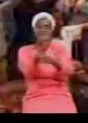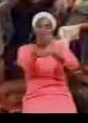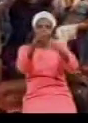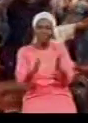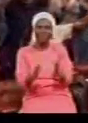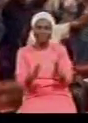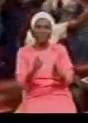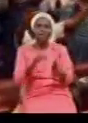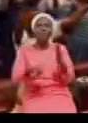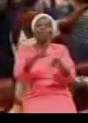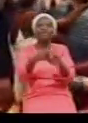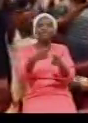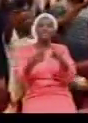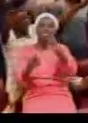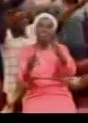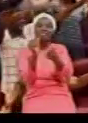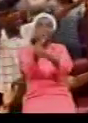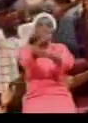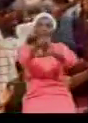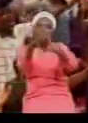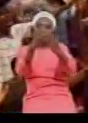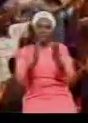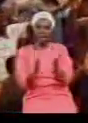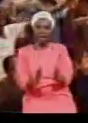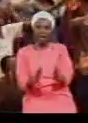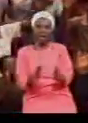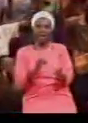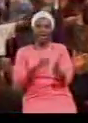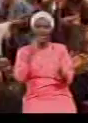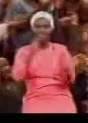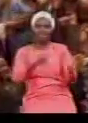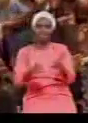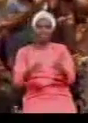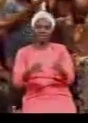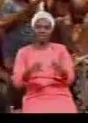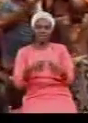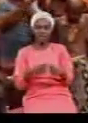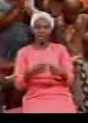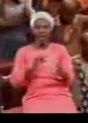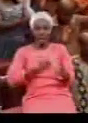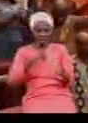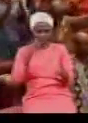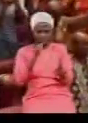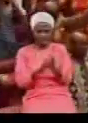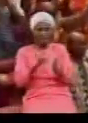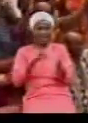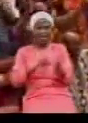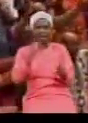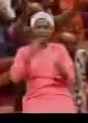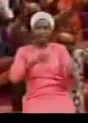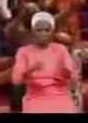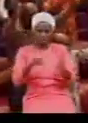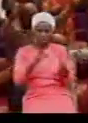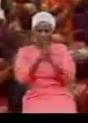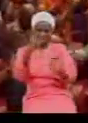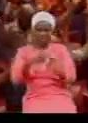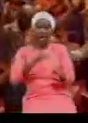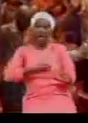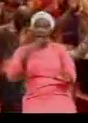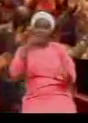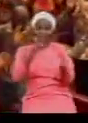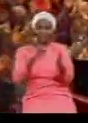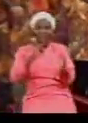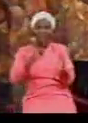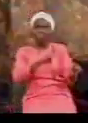Overcomer. What's your name? It is done. I said, it is done. I said, it